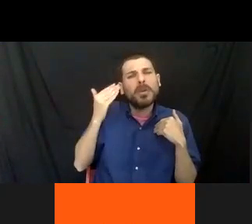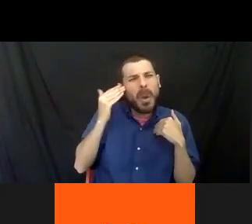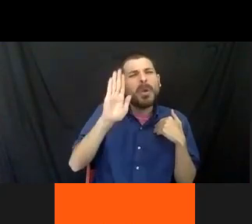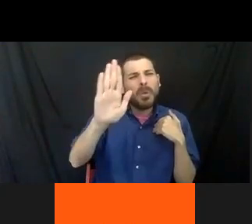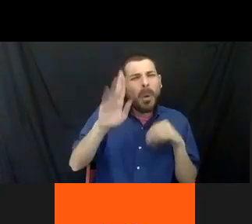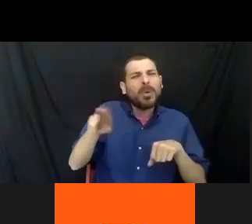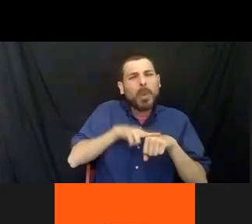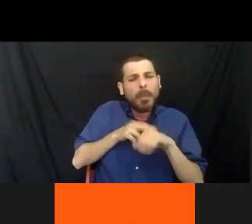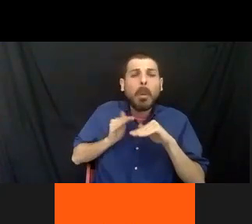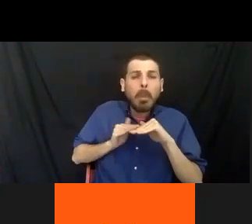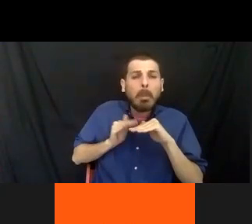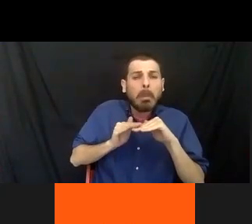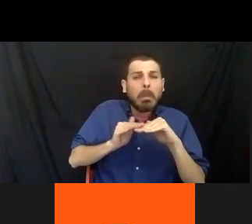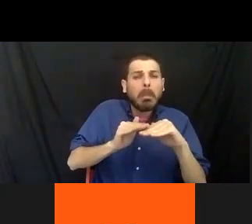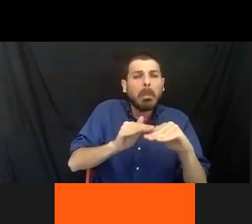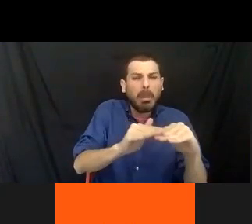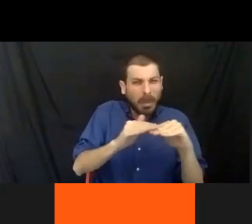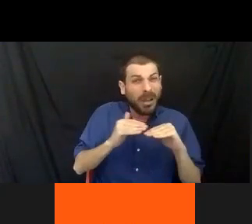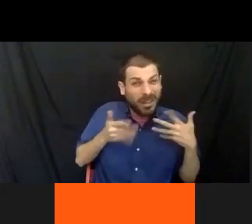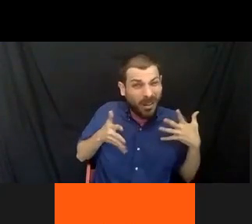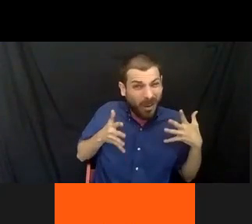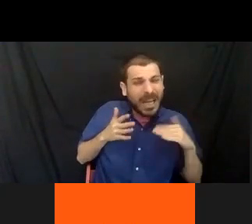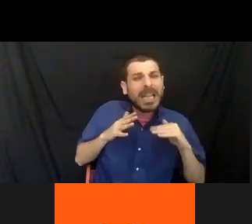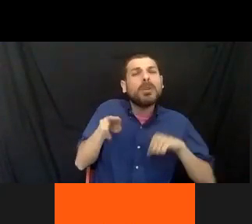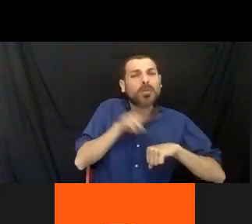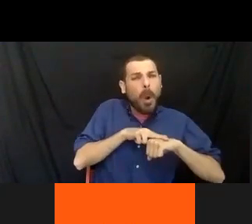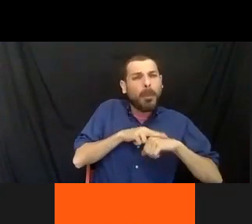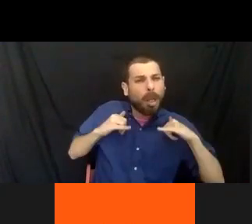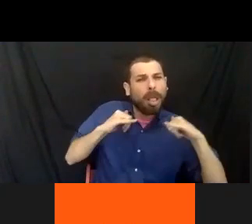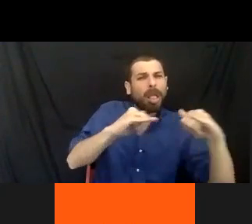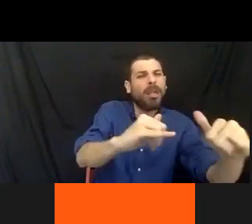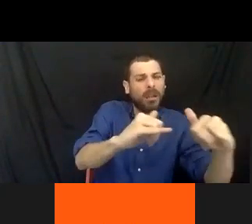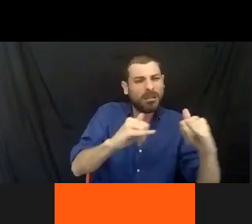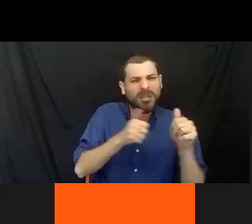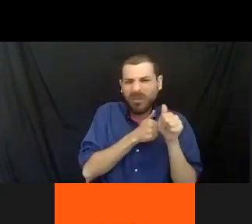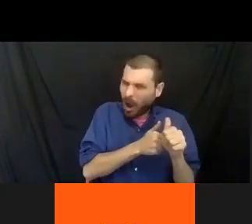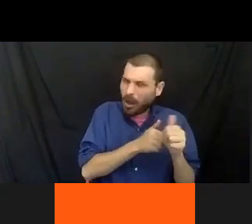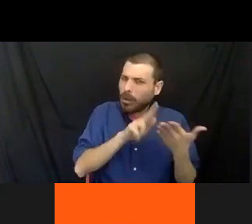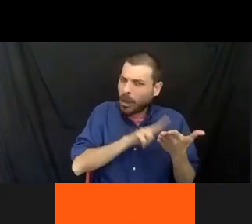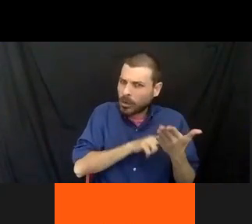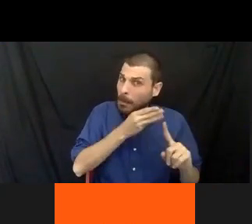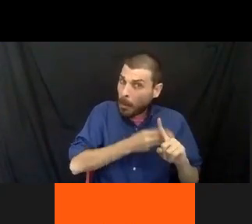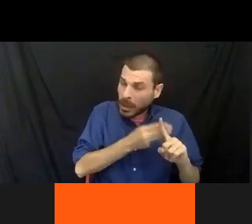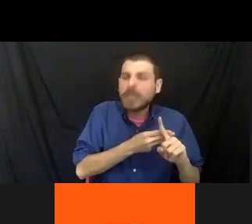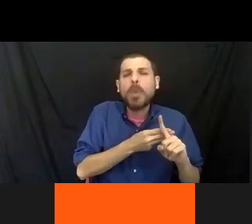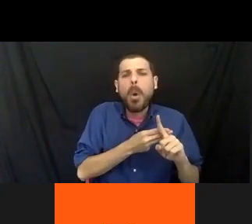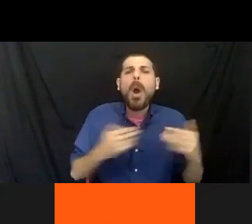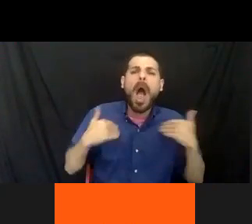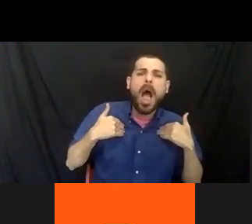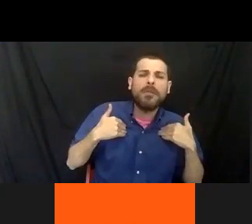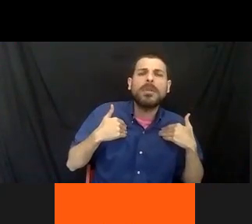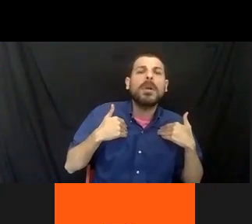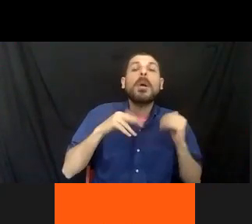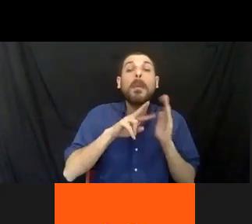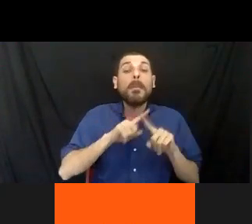made all your payments on time and in full under the terms of your mortgage loan. And